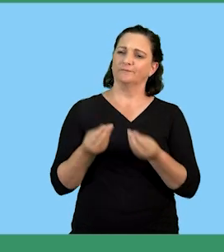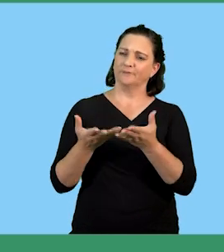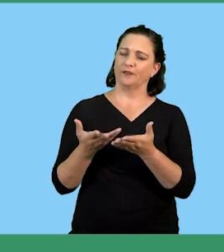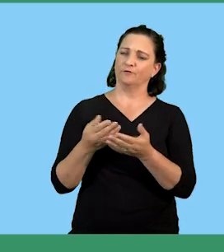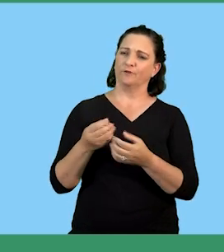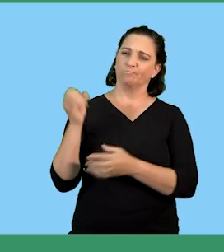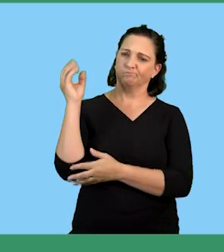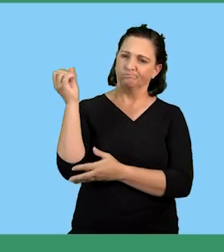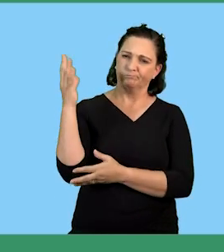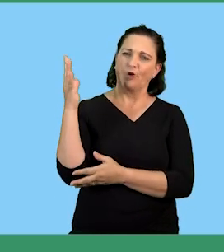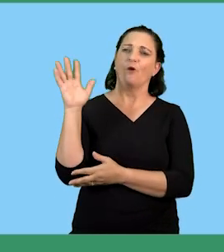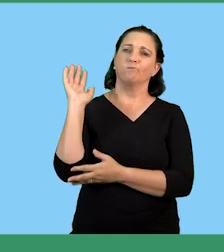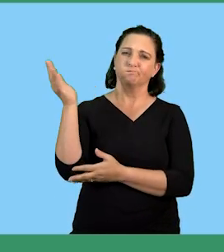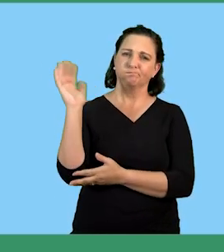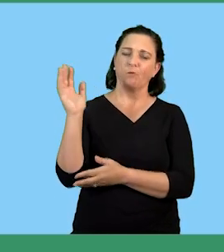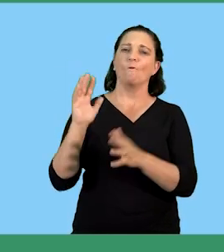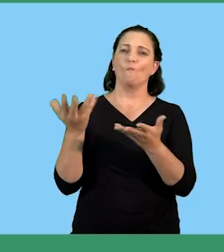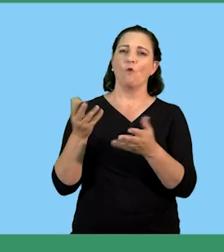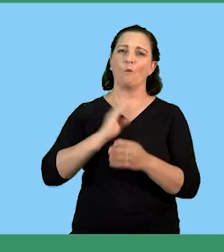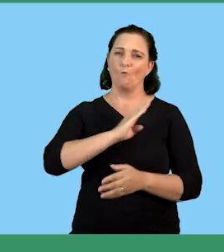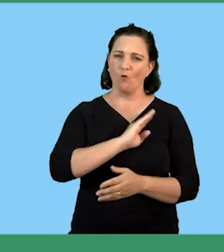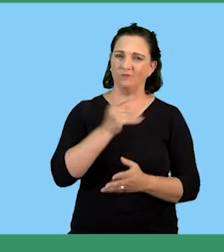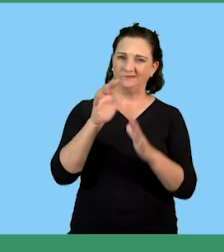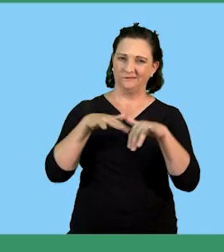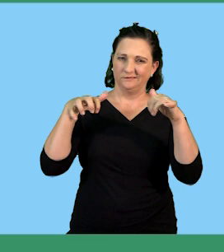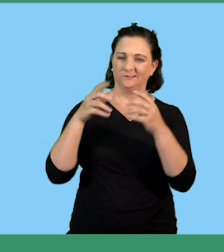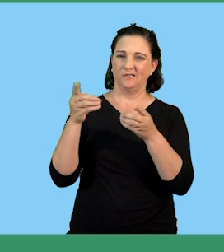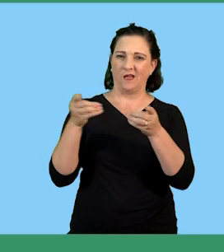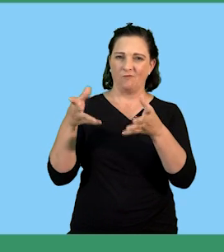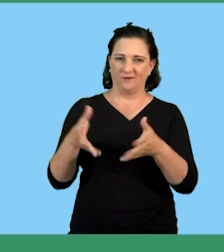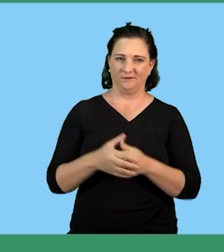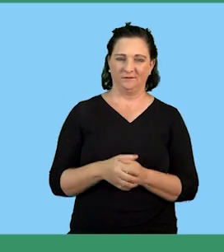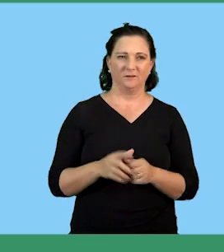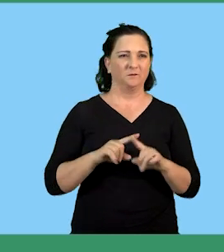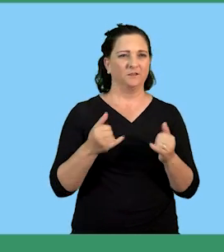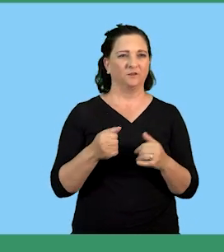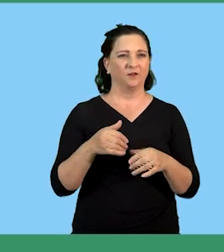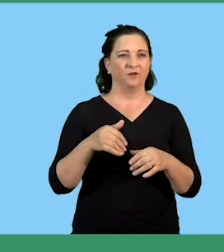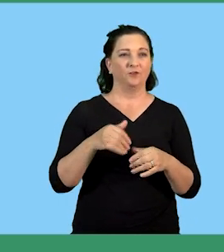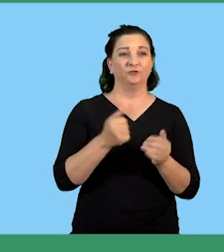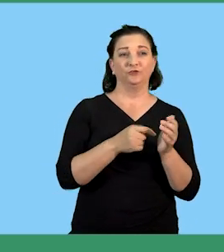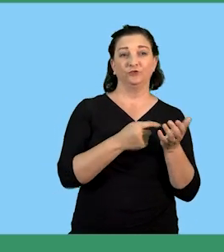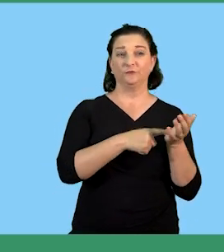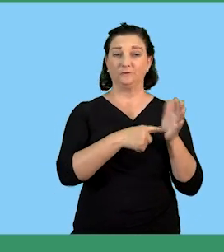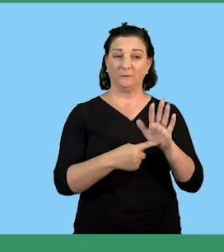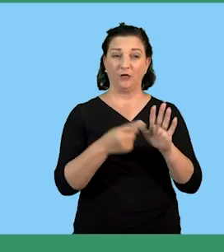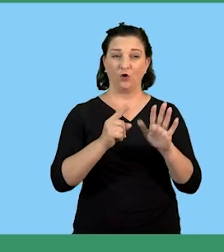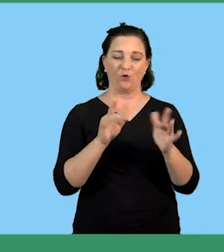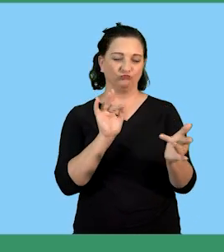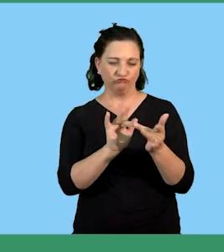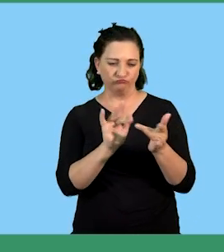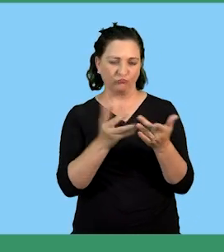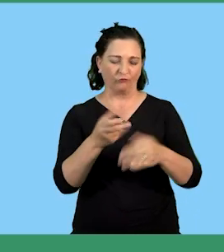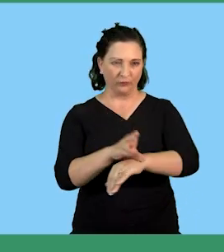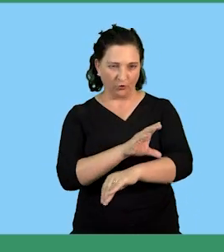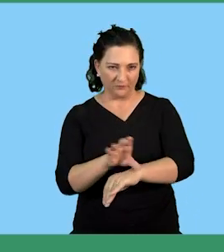of directors. Dumi used a large display that connects to a computer and shows